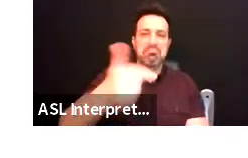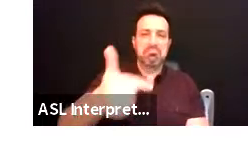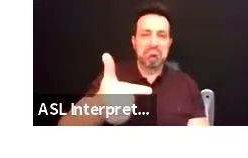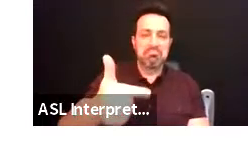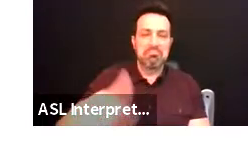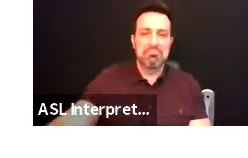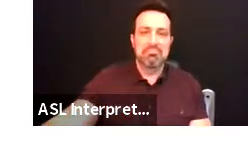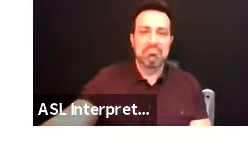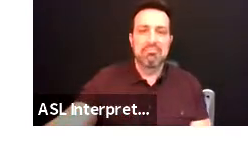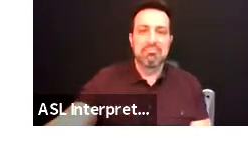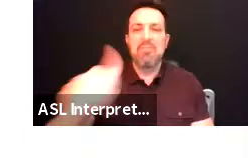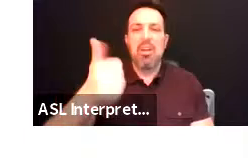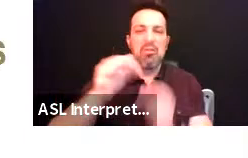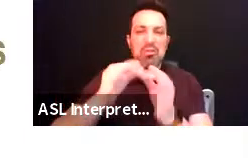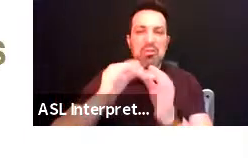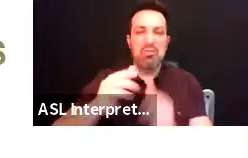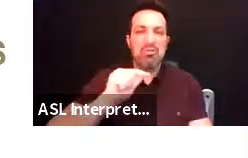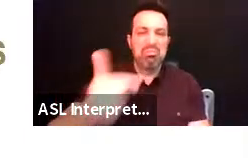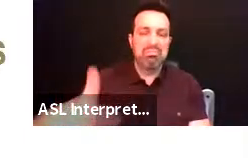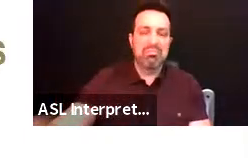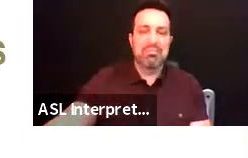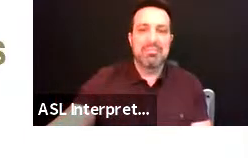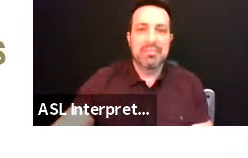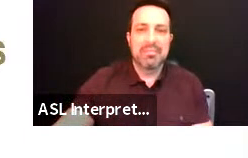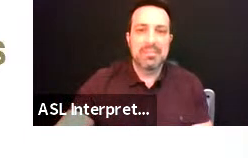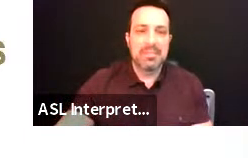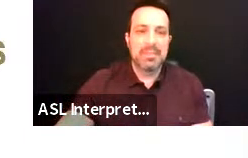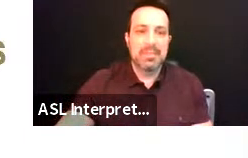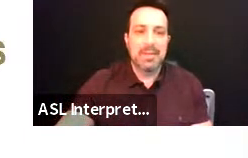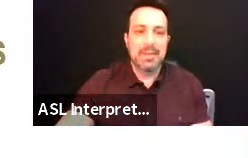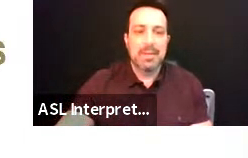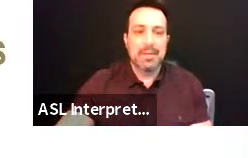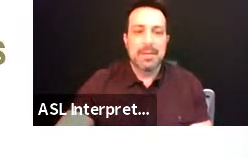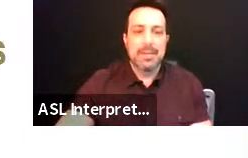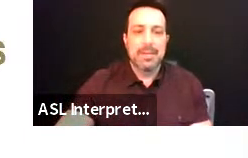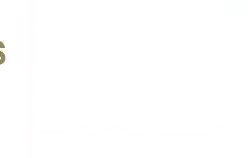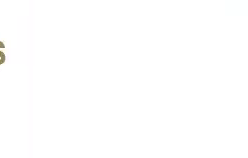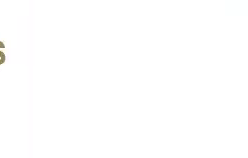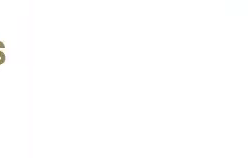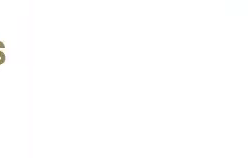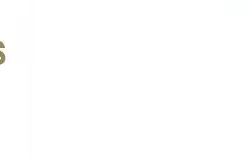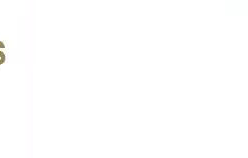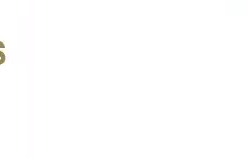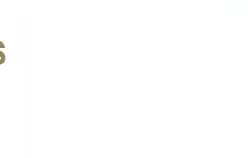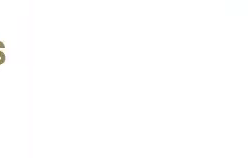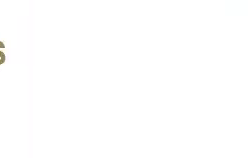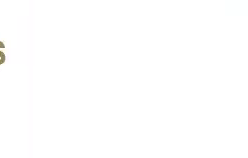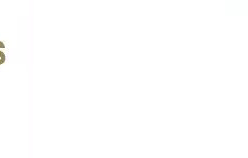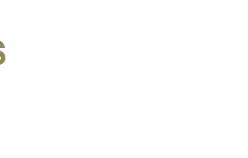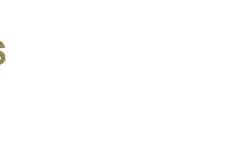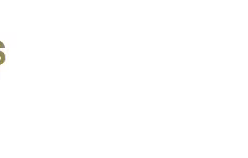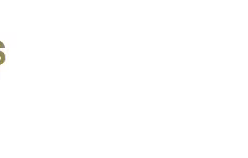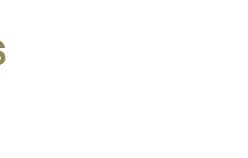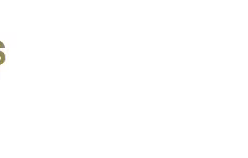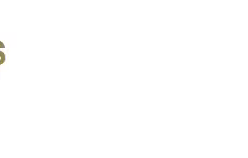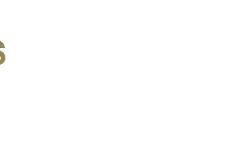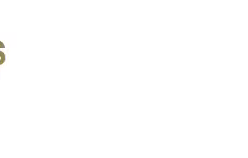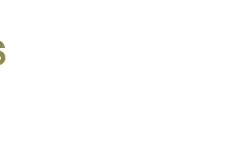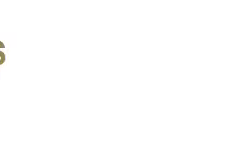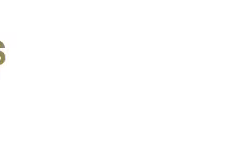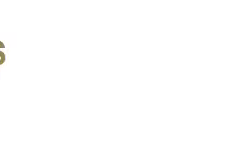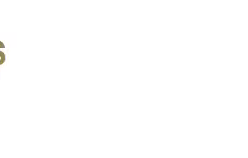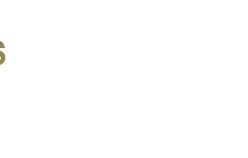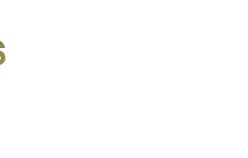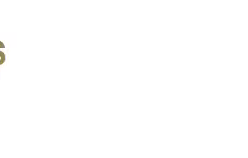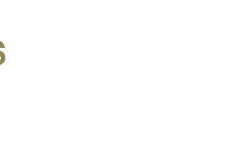And then the last thing is a gift. And state law prohibits public